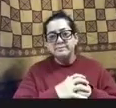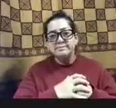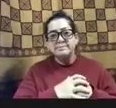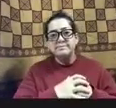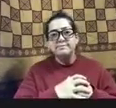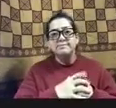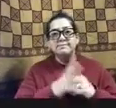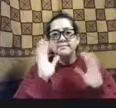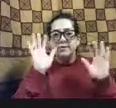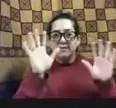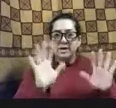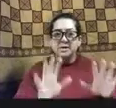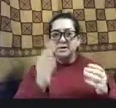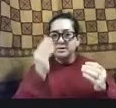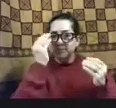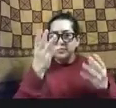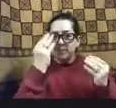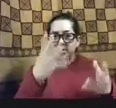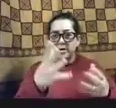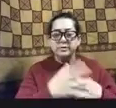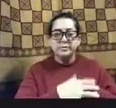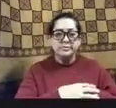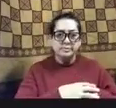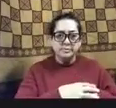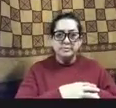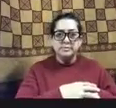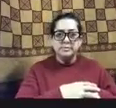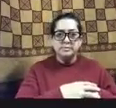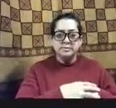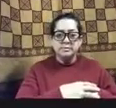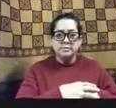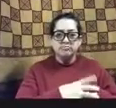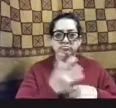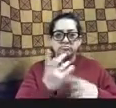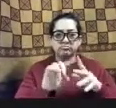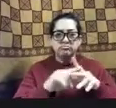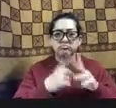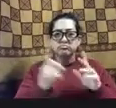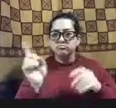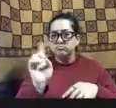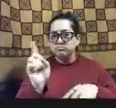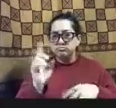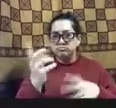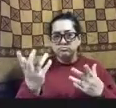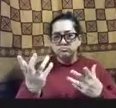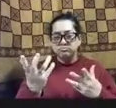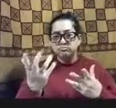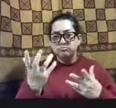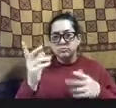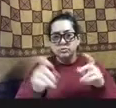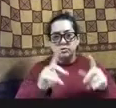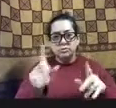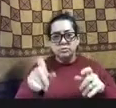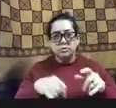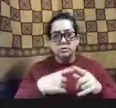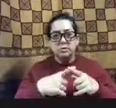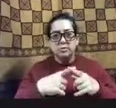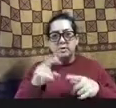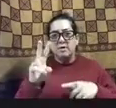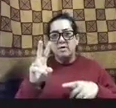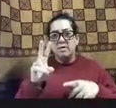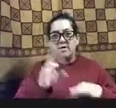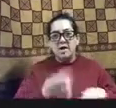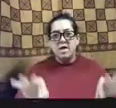of fantastic information. Where shall we start? There was a question here about